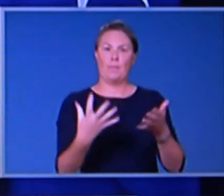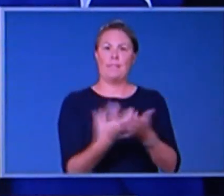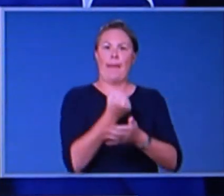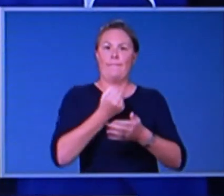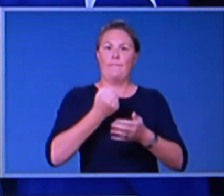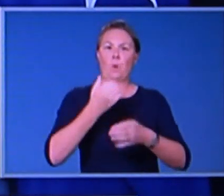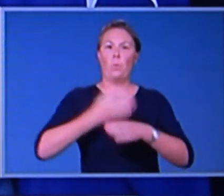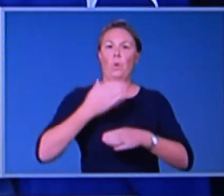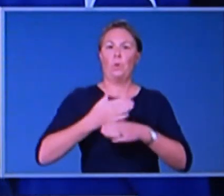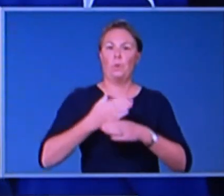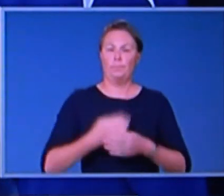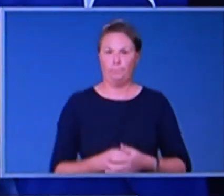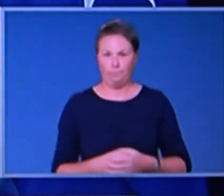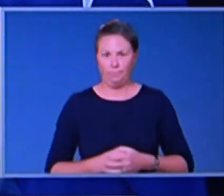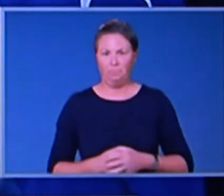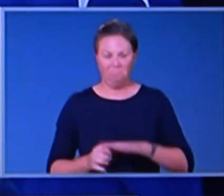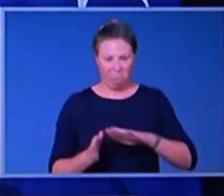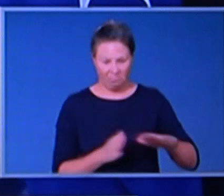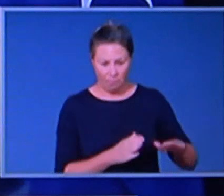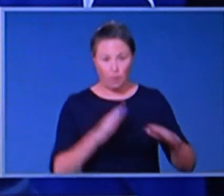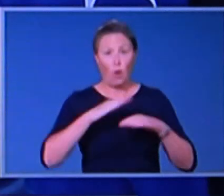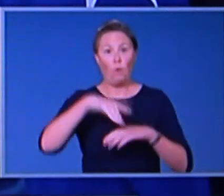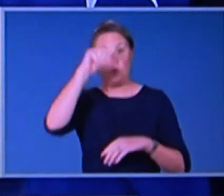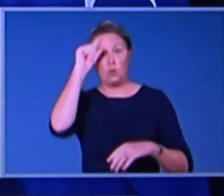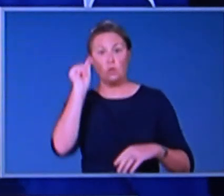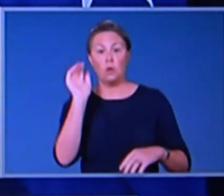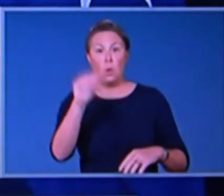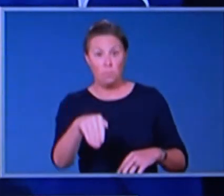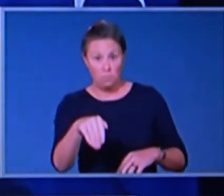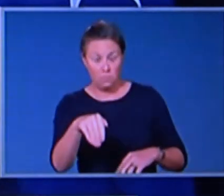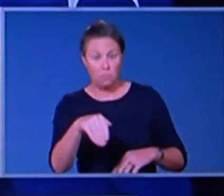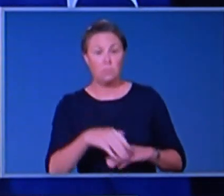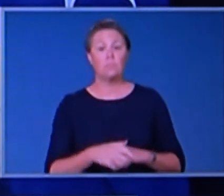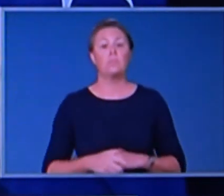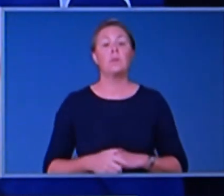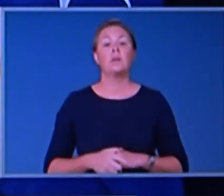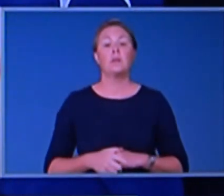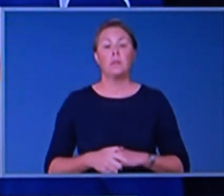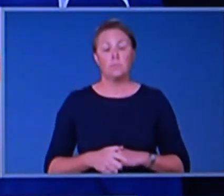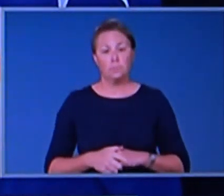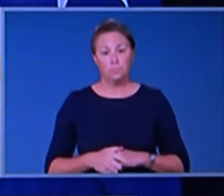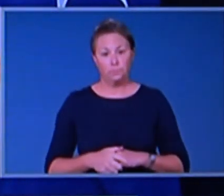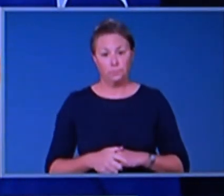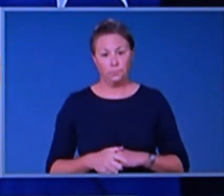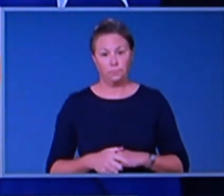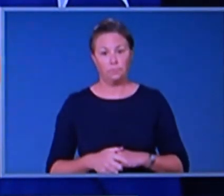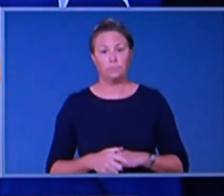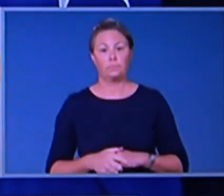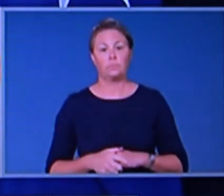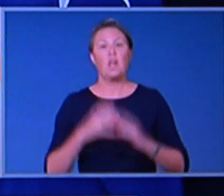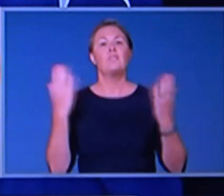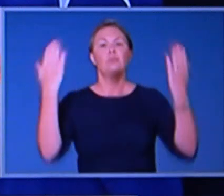aged care, there is a meeting this evening, a webinar, which the Chief Medical Officer and the Minister for Aged Care will